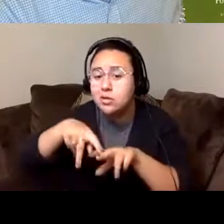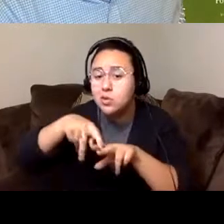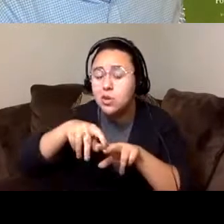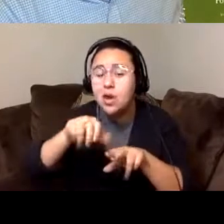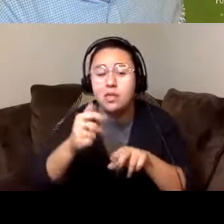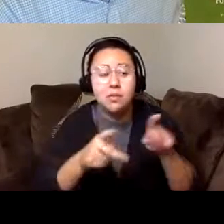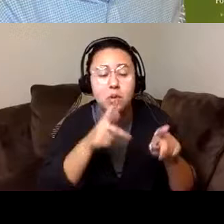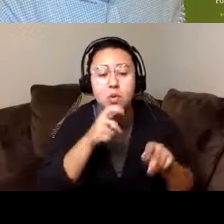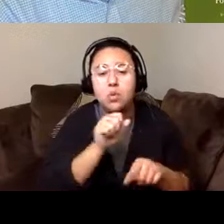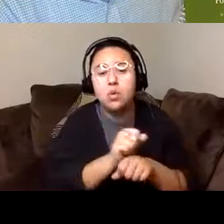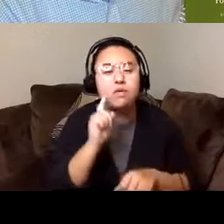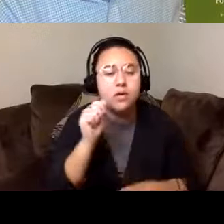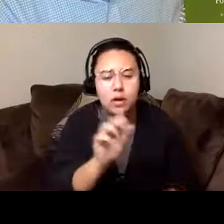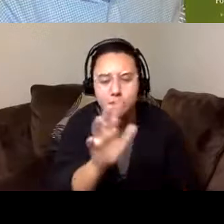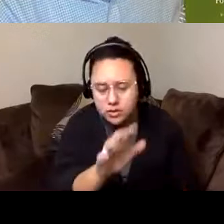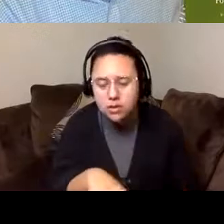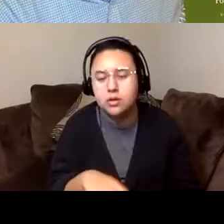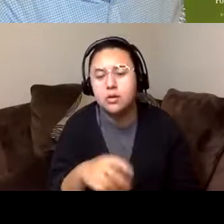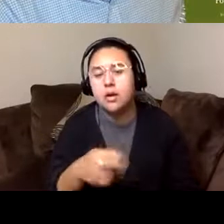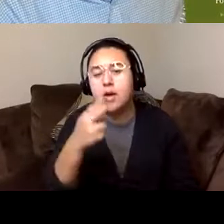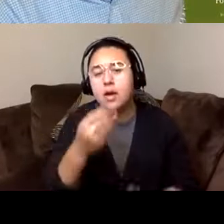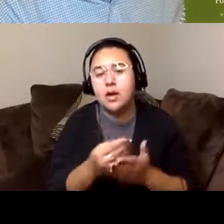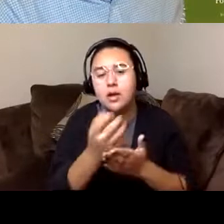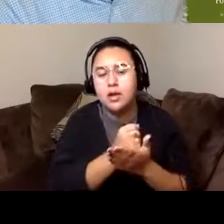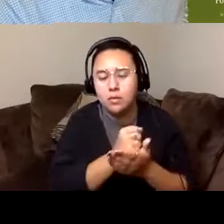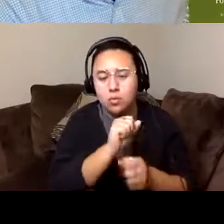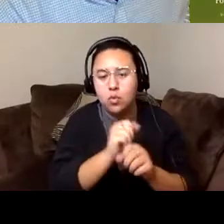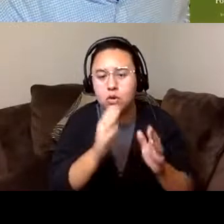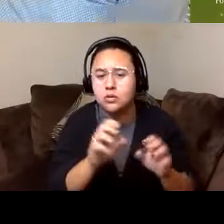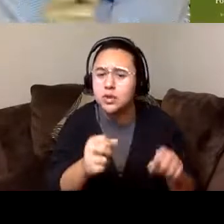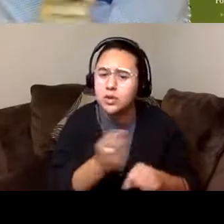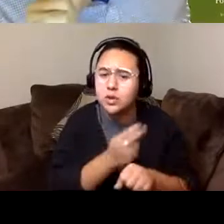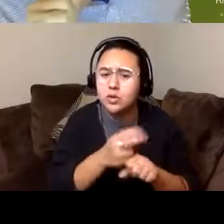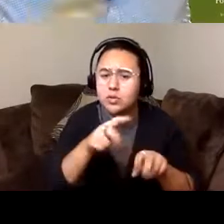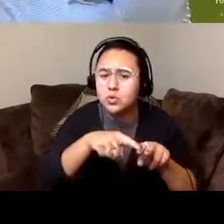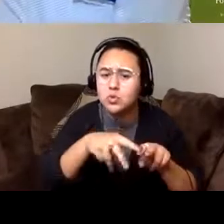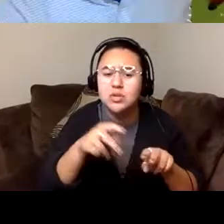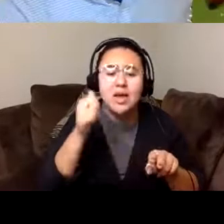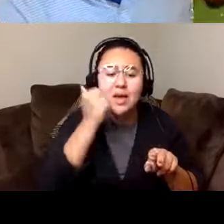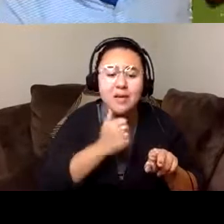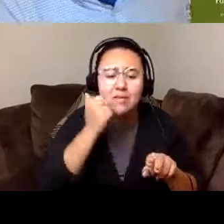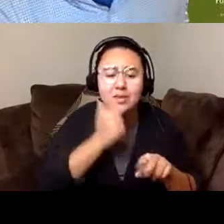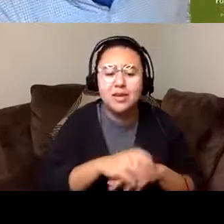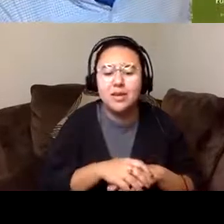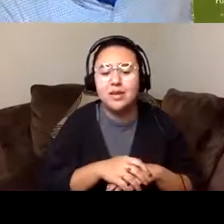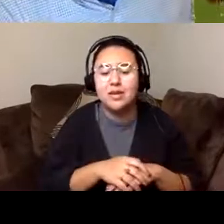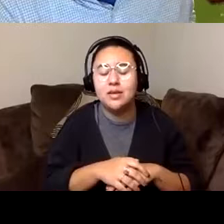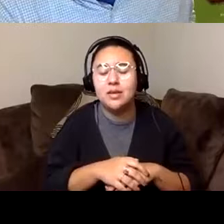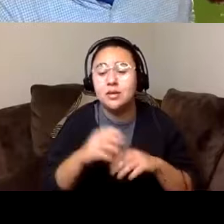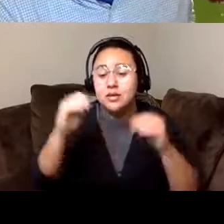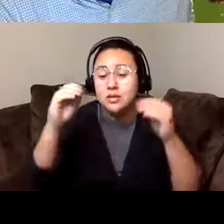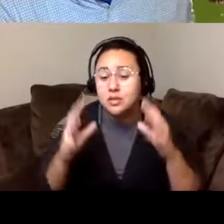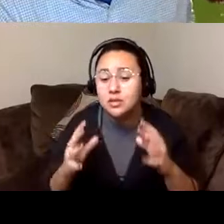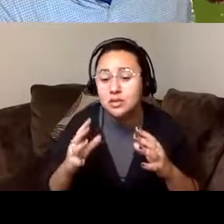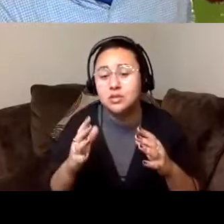for Amazon, people that are really high income workers can really use scooters on a daily basis. But teachers,